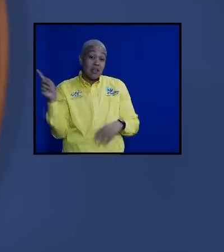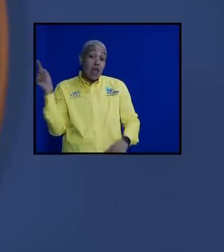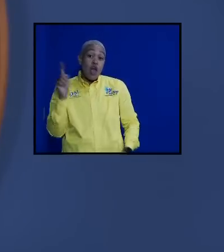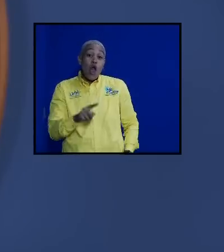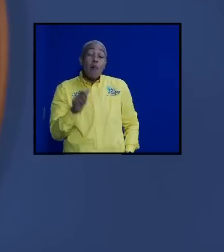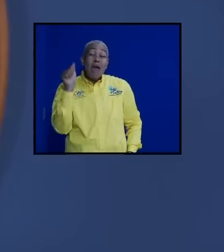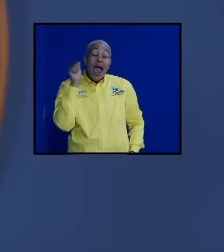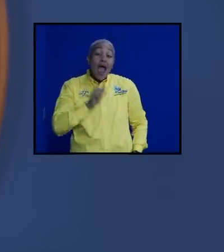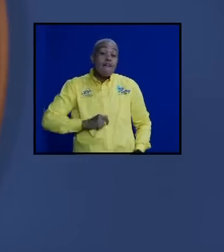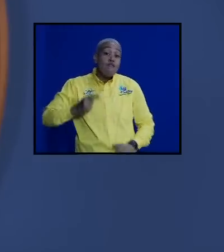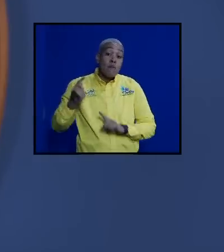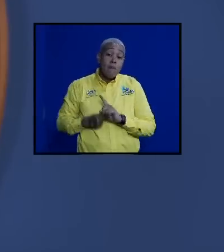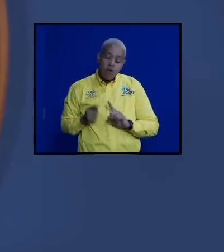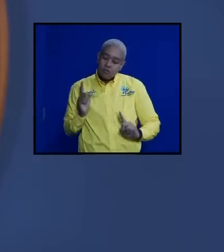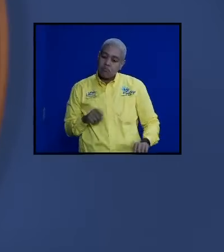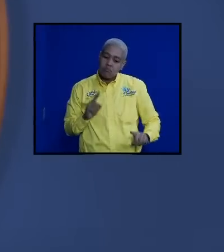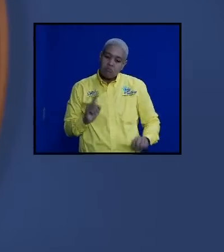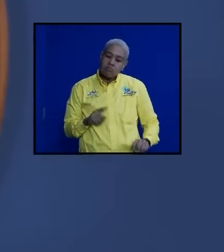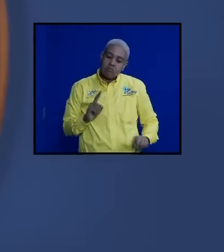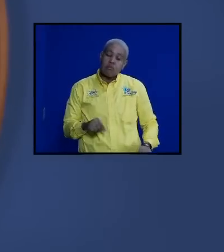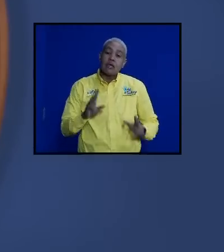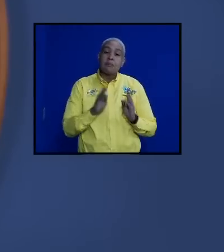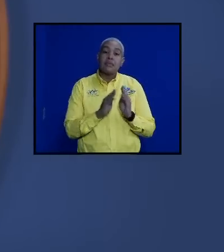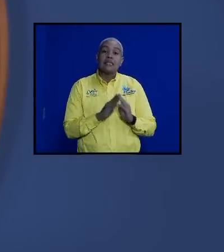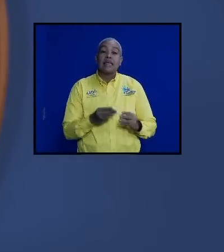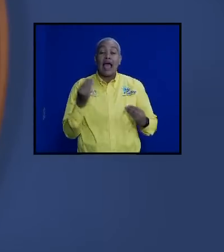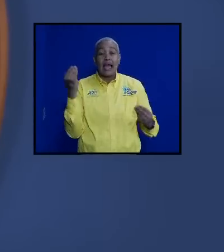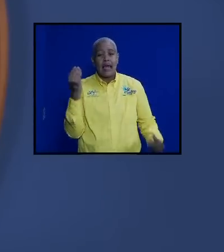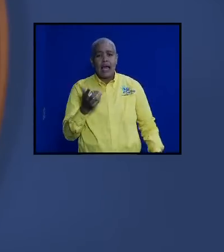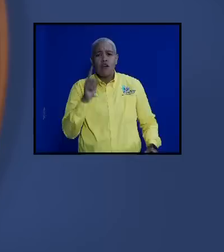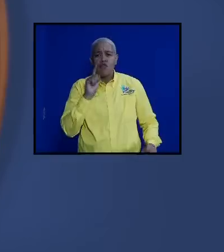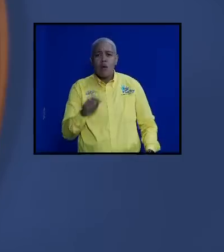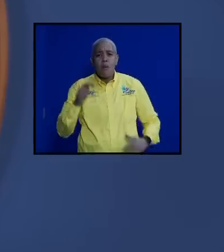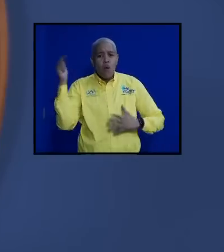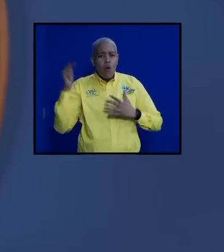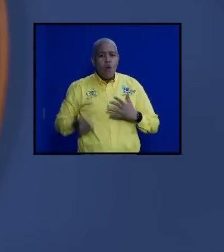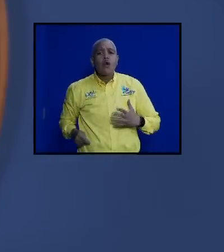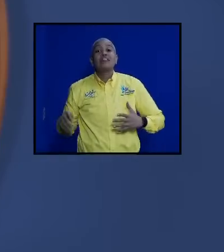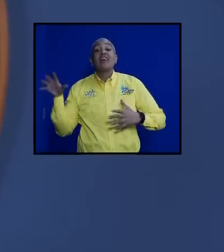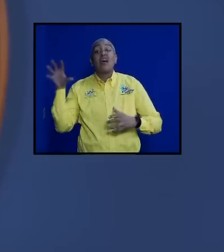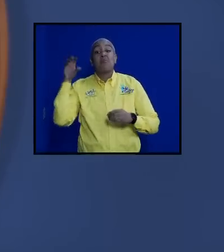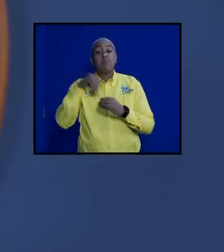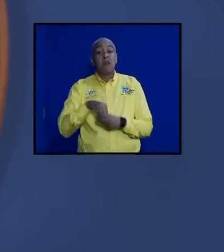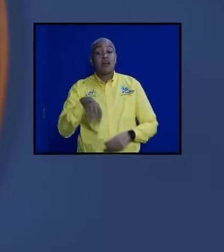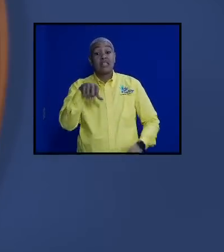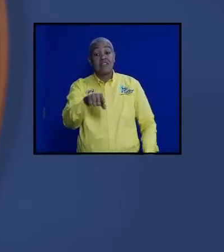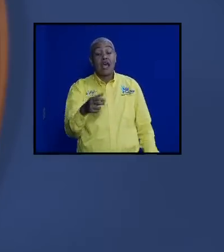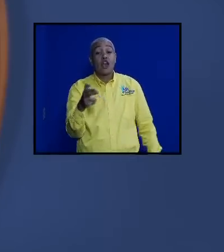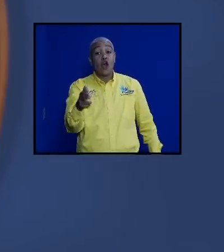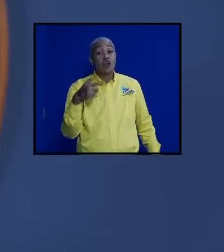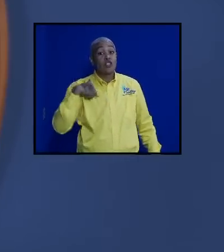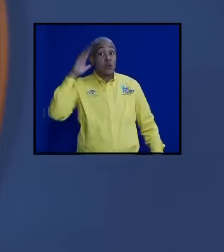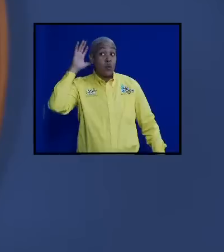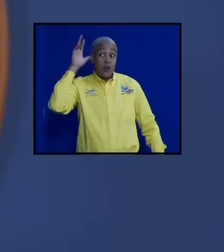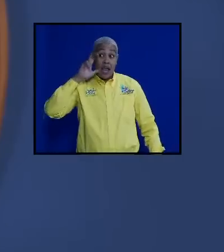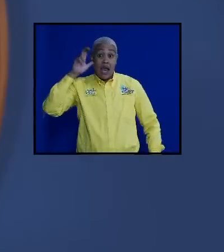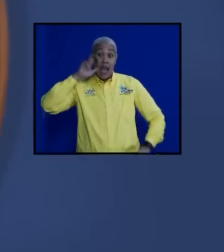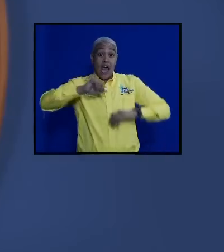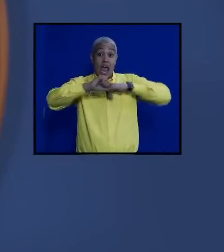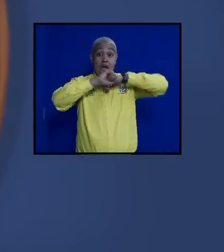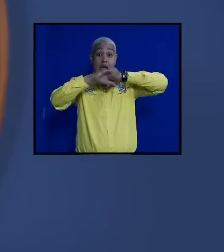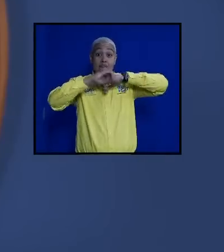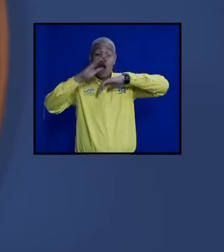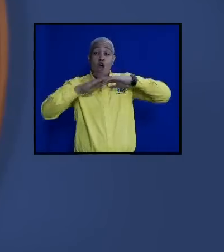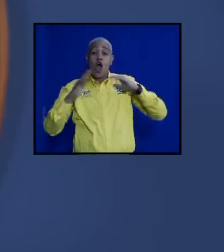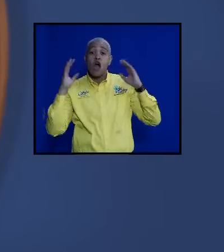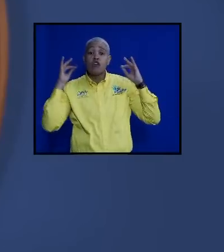every month and give us a report. They are part of the Get the Guns campaign. You will hear the advertisements on the